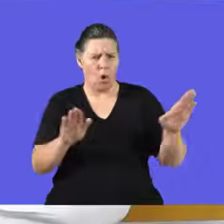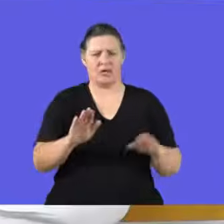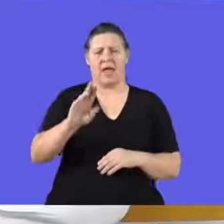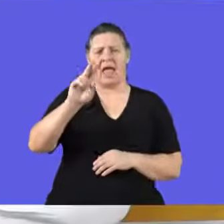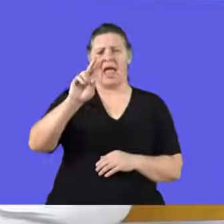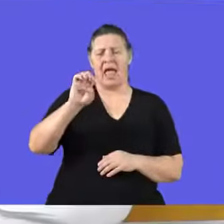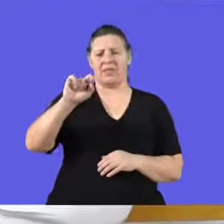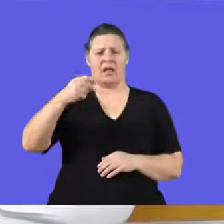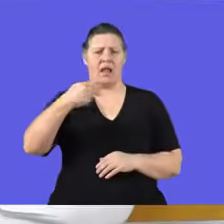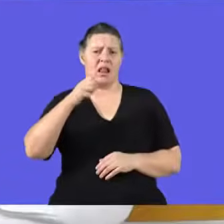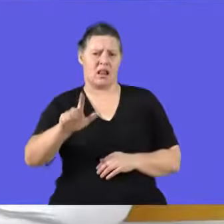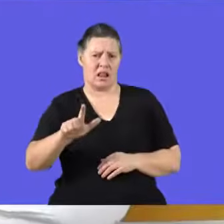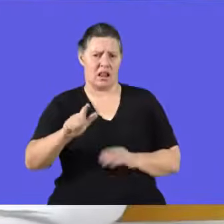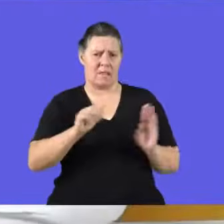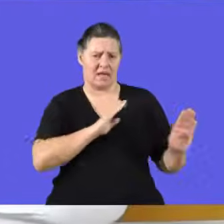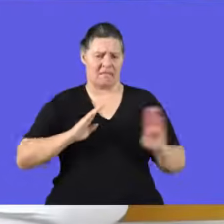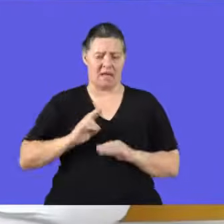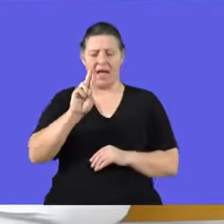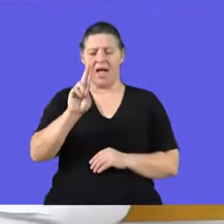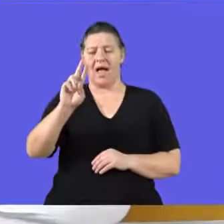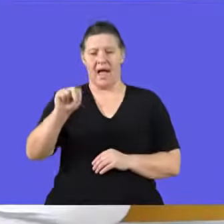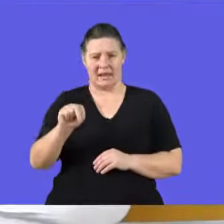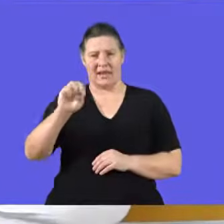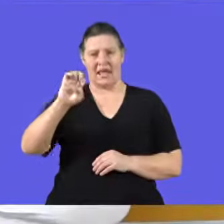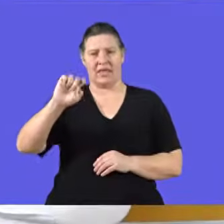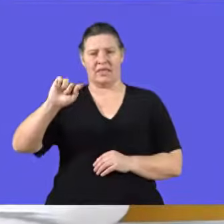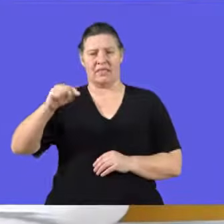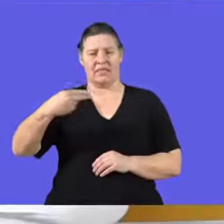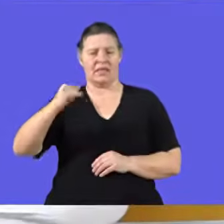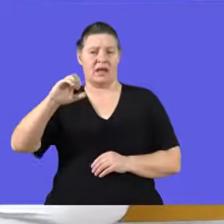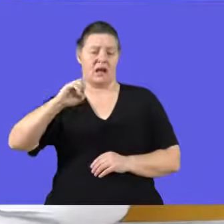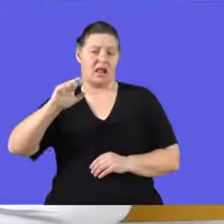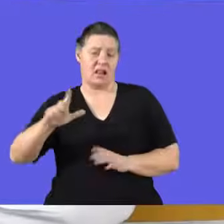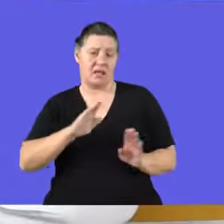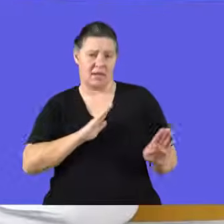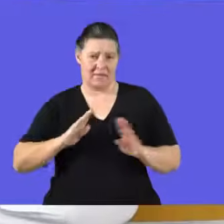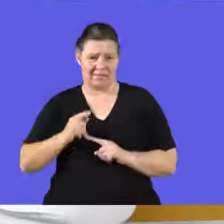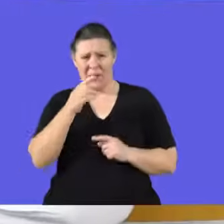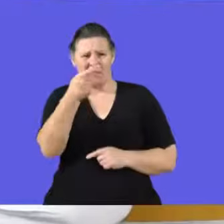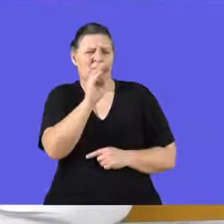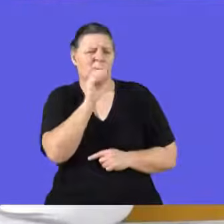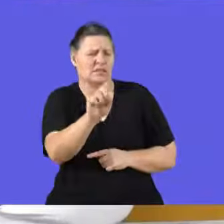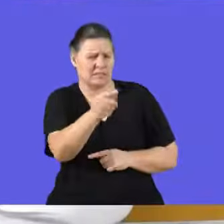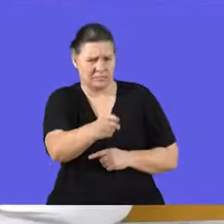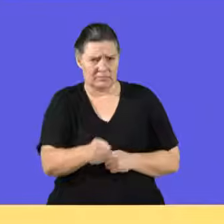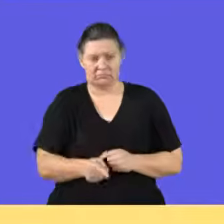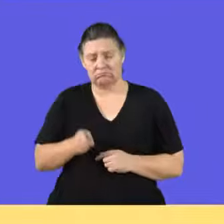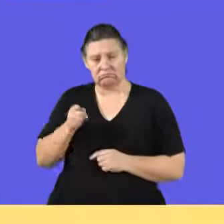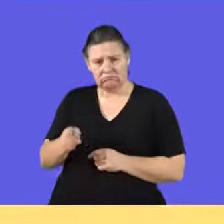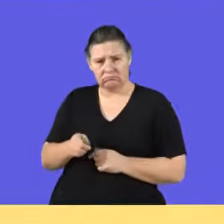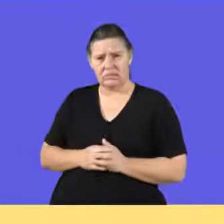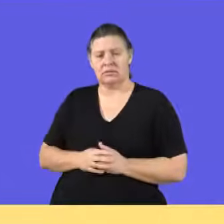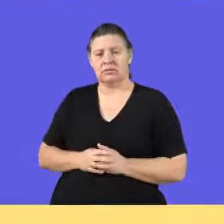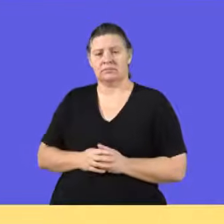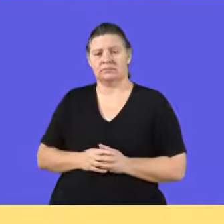consider an ethical behavior? What do we consider an ethical behavior? Let's quickly go to an ethical behavior. An